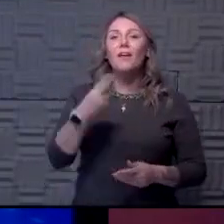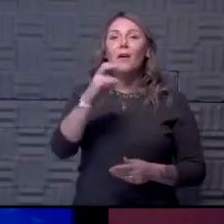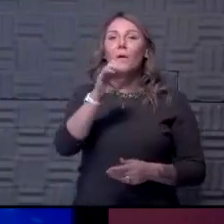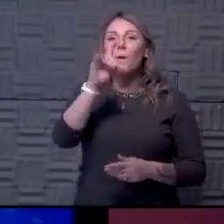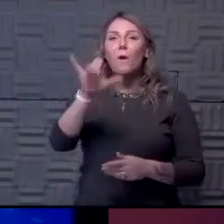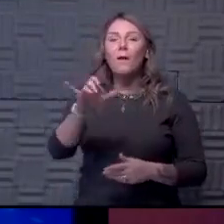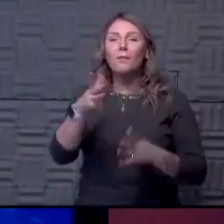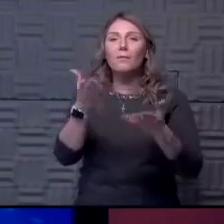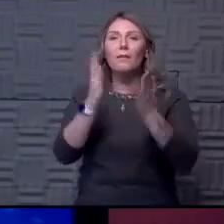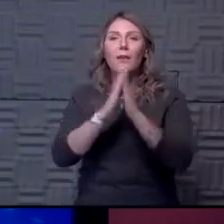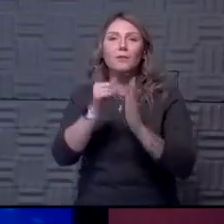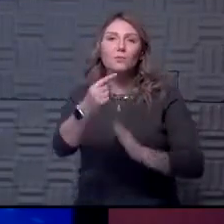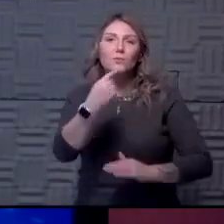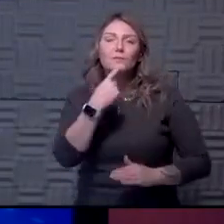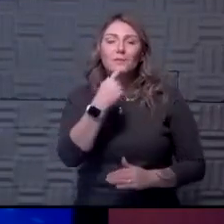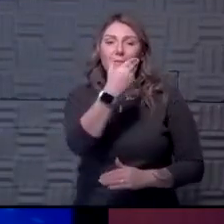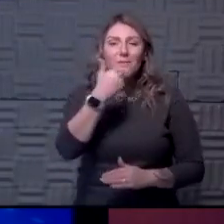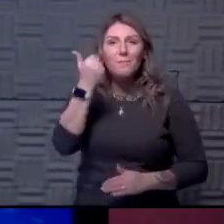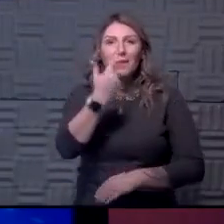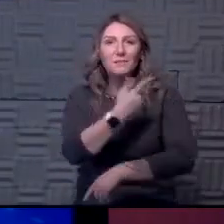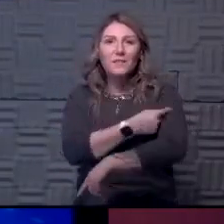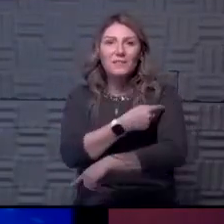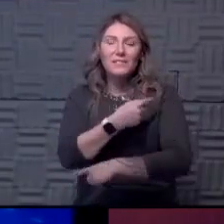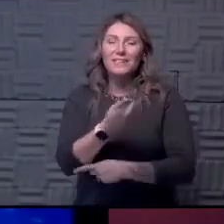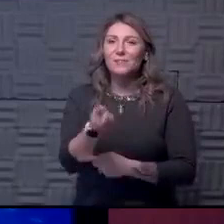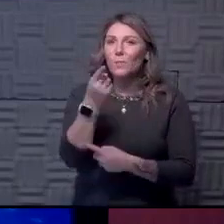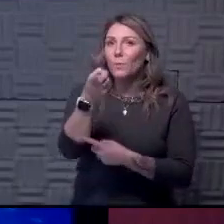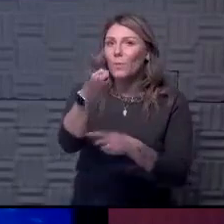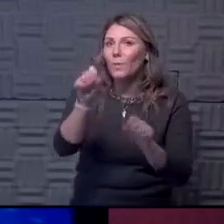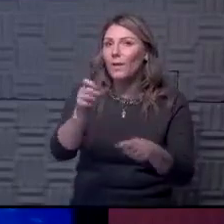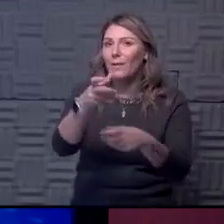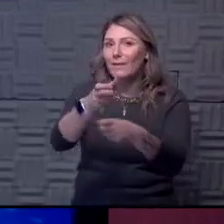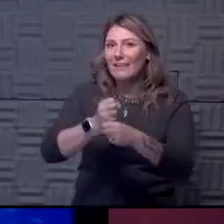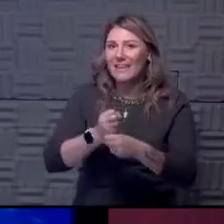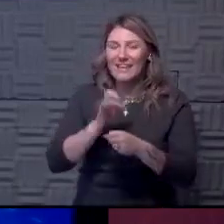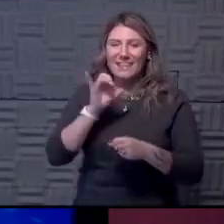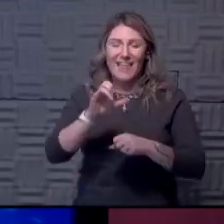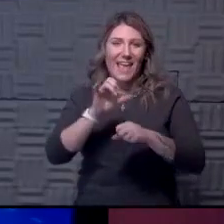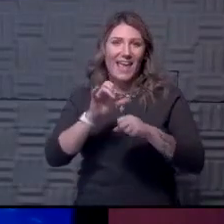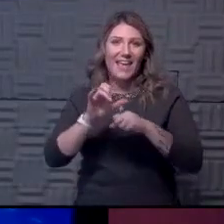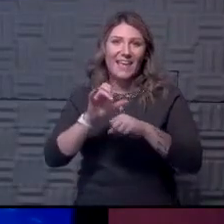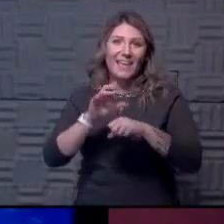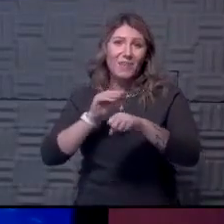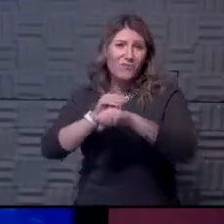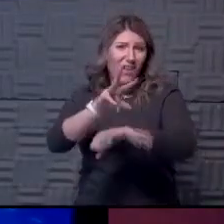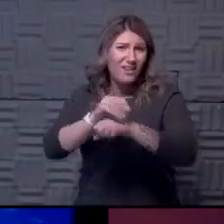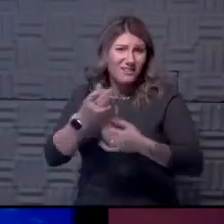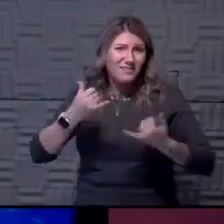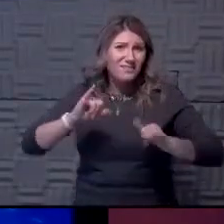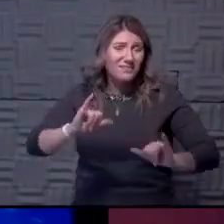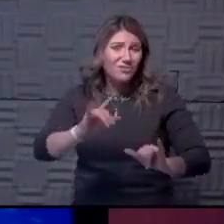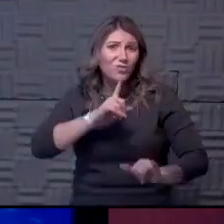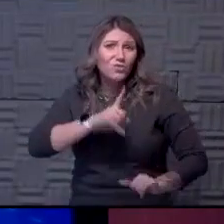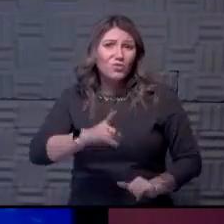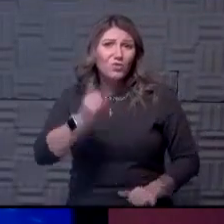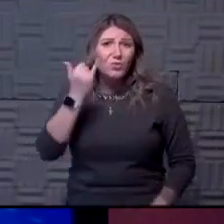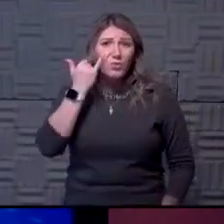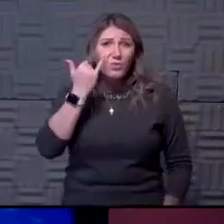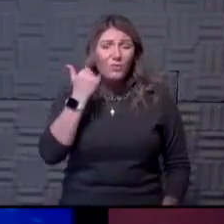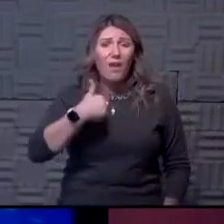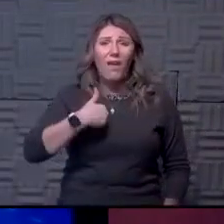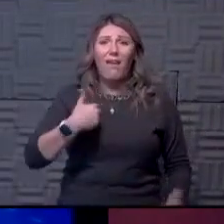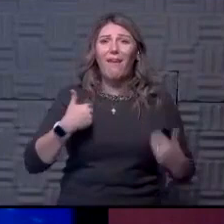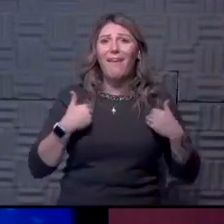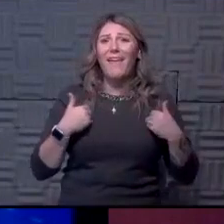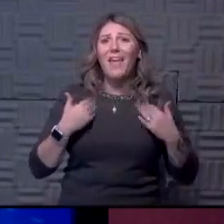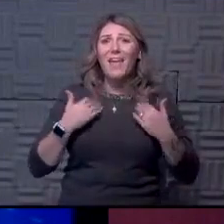that you have said the best vaccine is the one you can get, but does that advice still hold true if I have a compromised